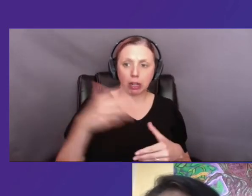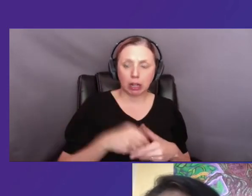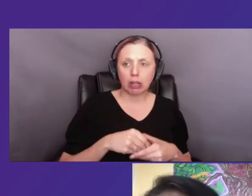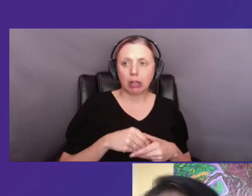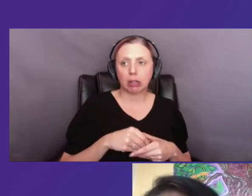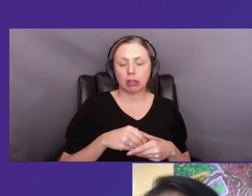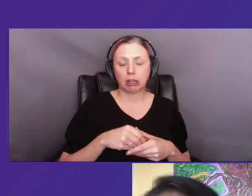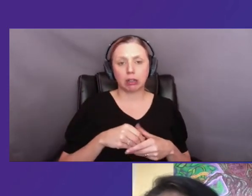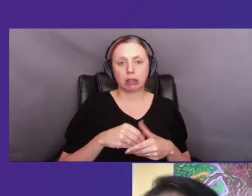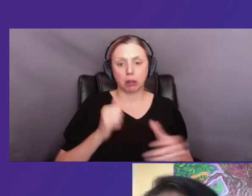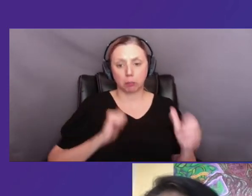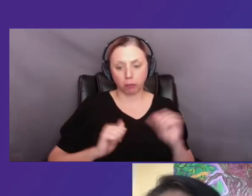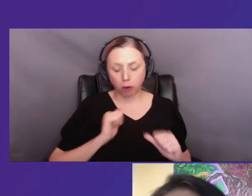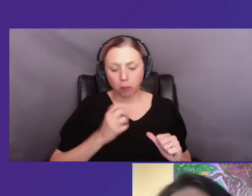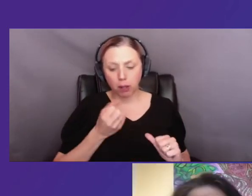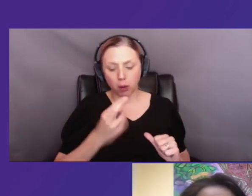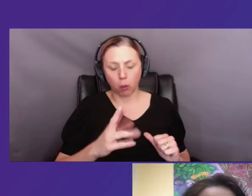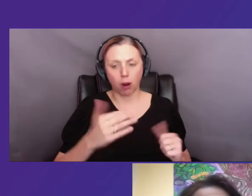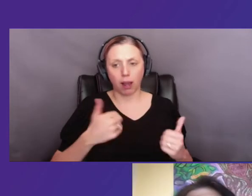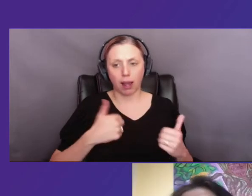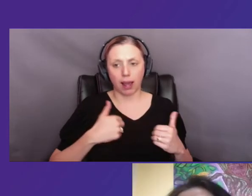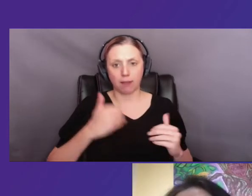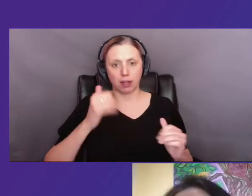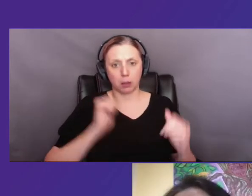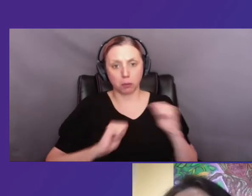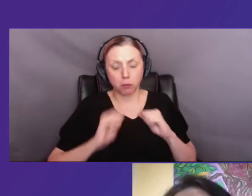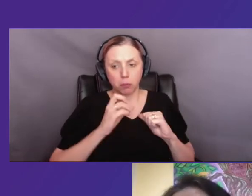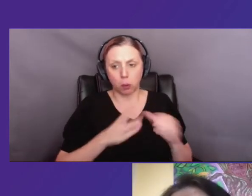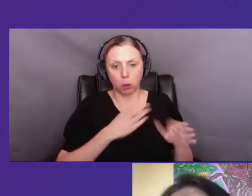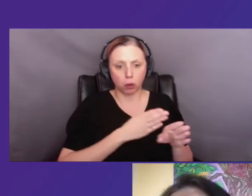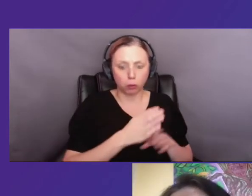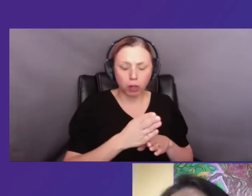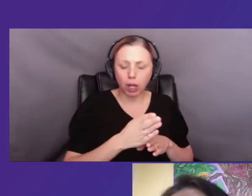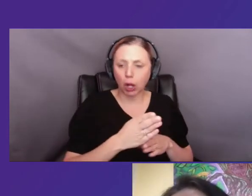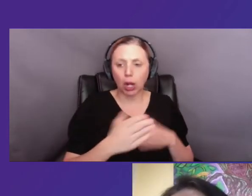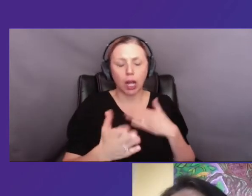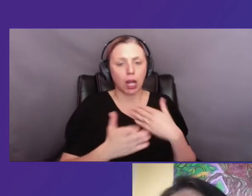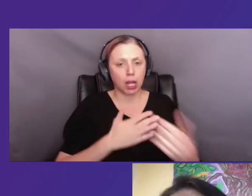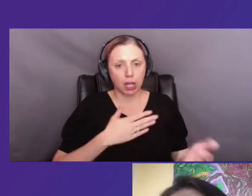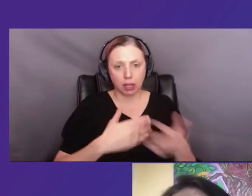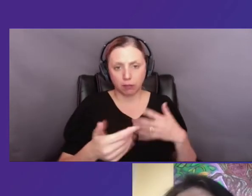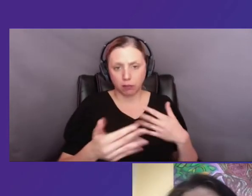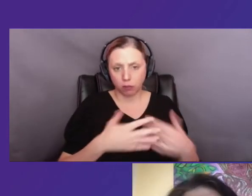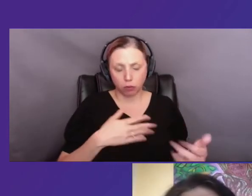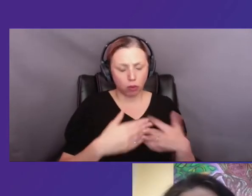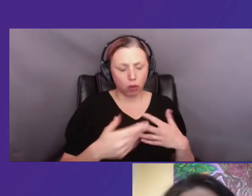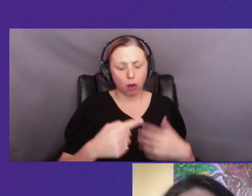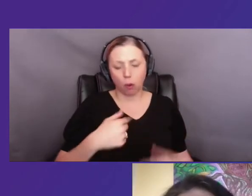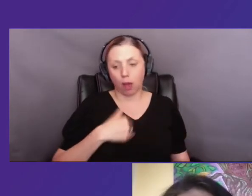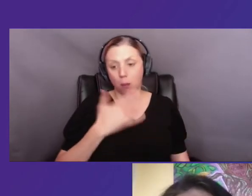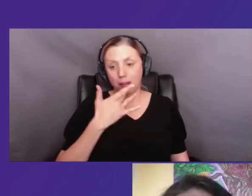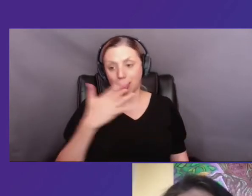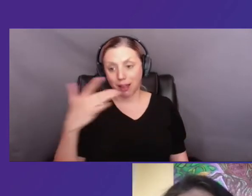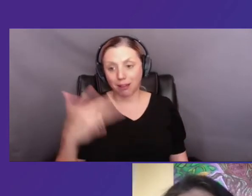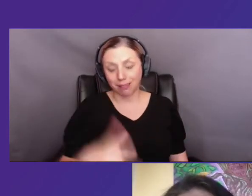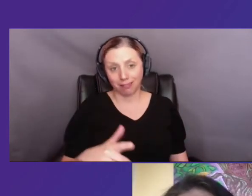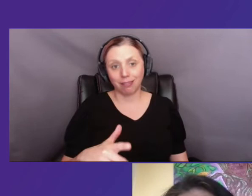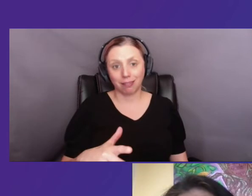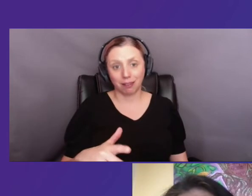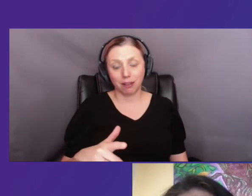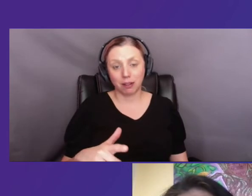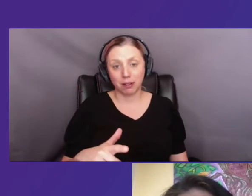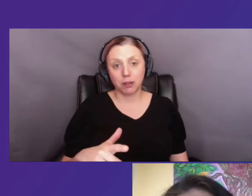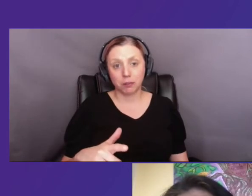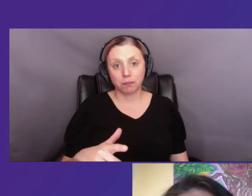or in having a performing career. Even though I was very fortunate, there